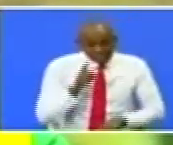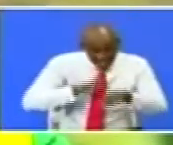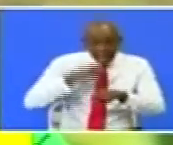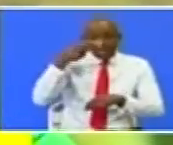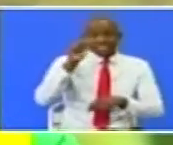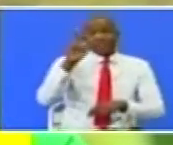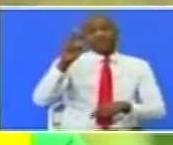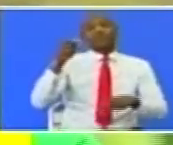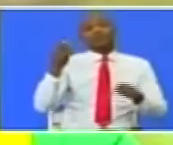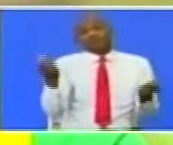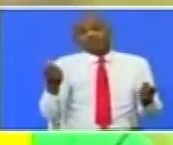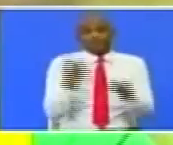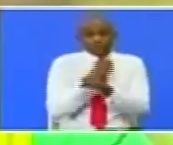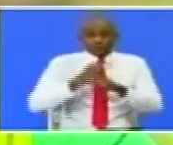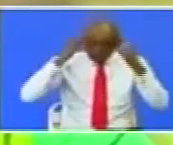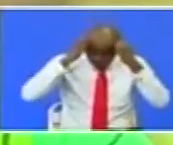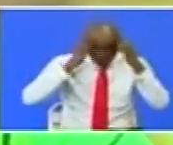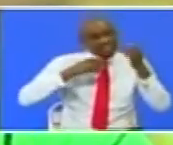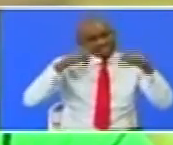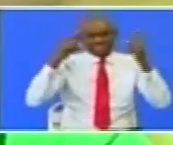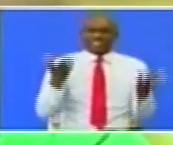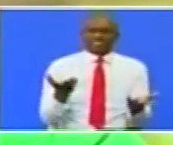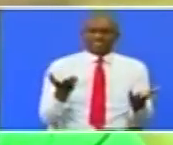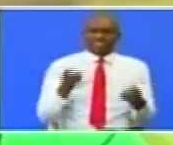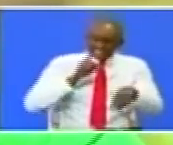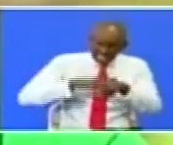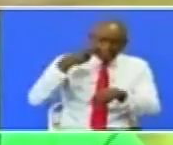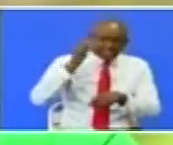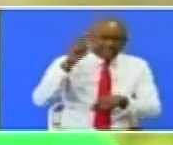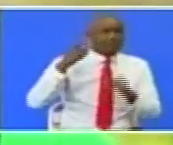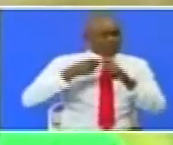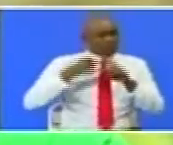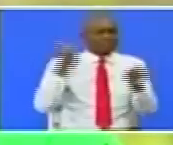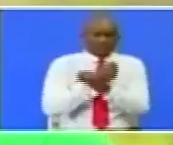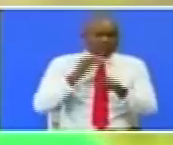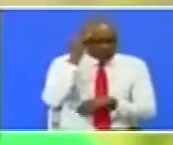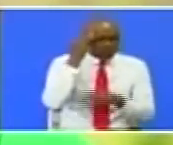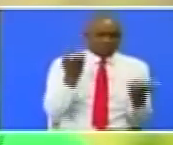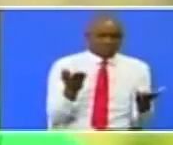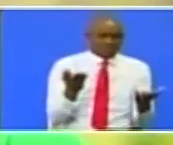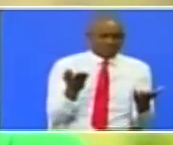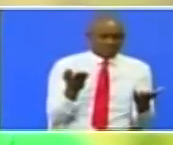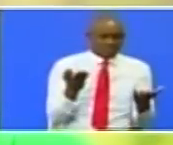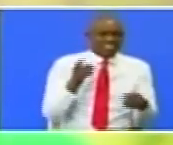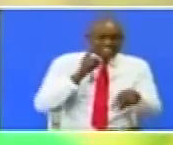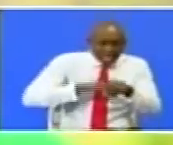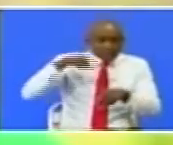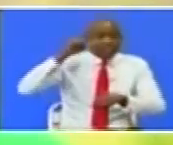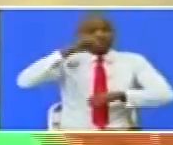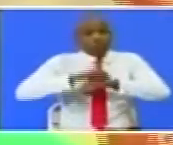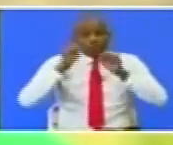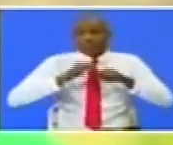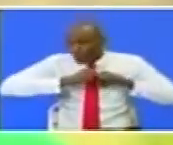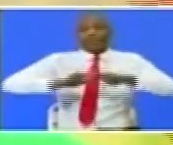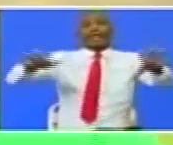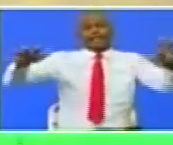mean that you cannot perform well? Does living with HIV mean that you cannot learn? Does living with HIV mean that when you go to school, you are going to